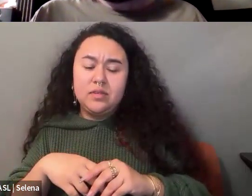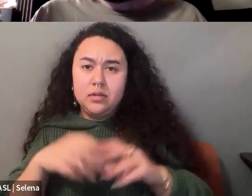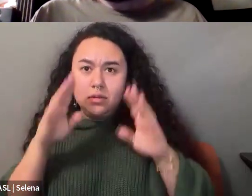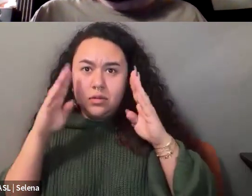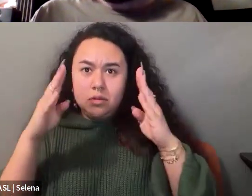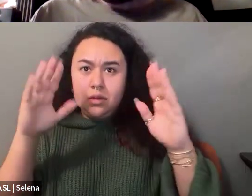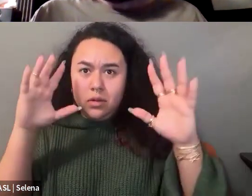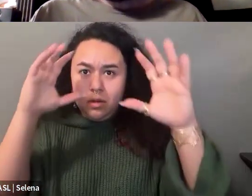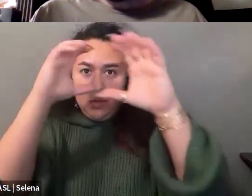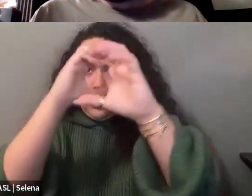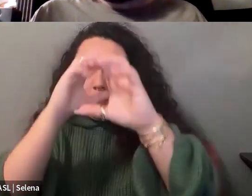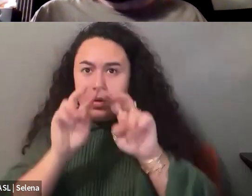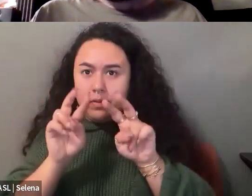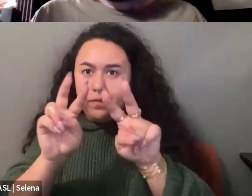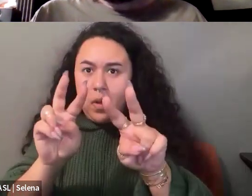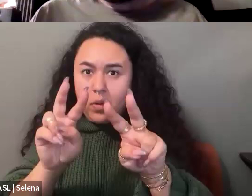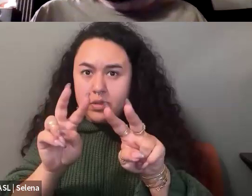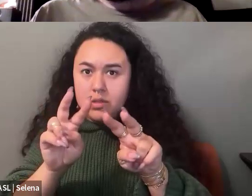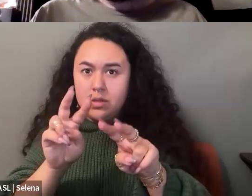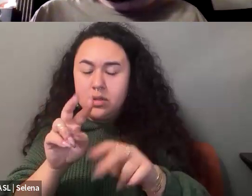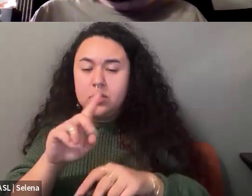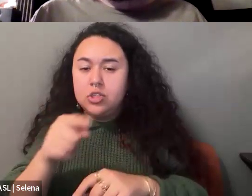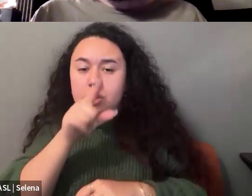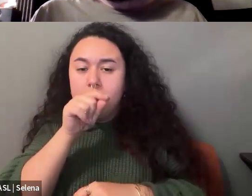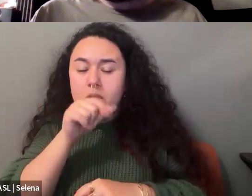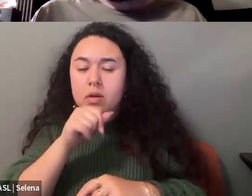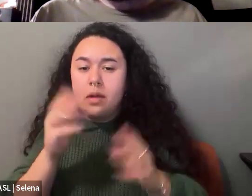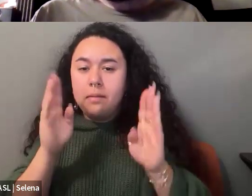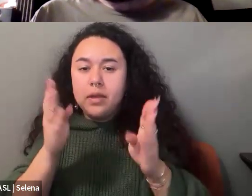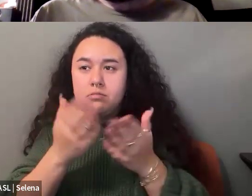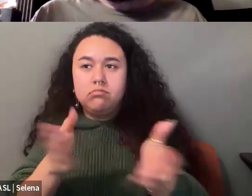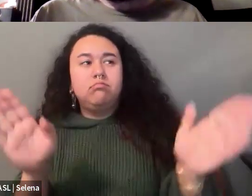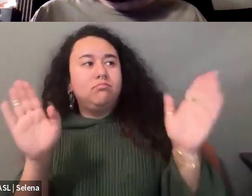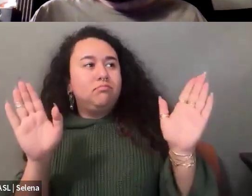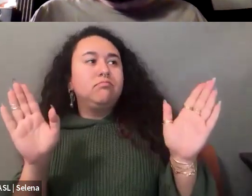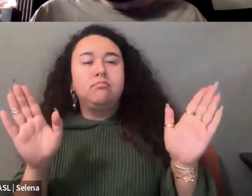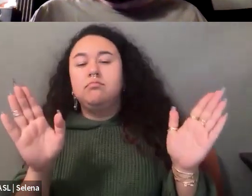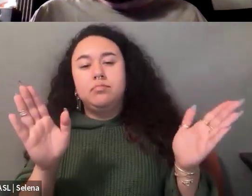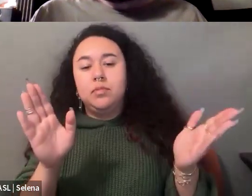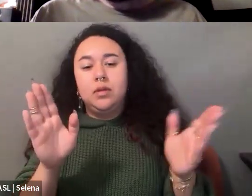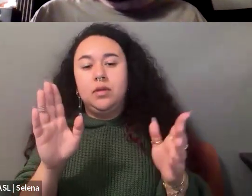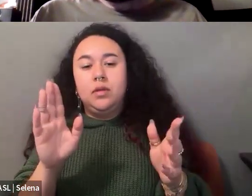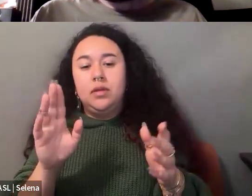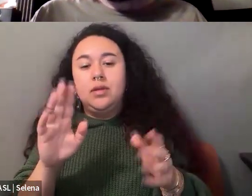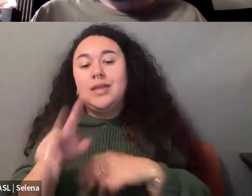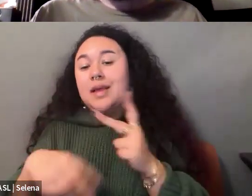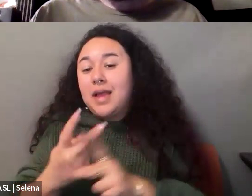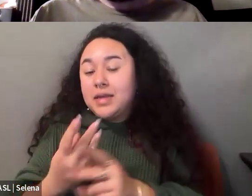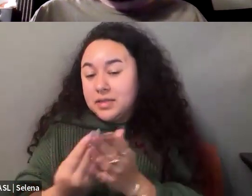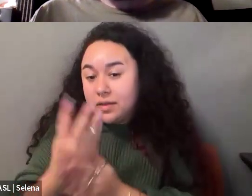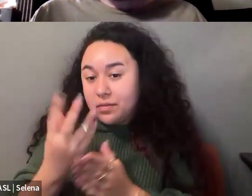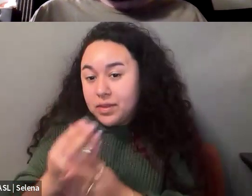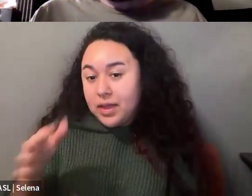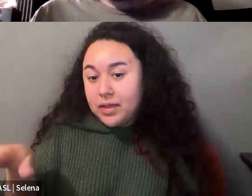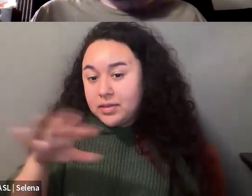vision sometimes, looking all at the birds and not paying attention to Mhm, like the kinds of plants they're